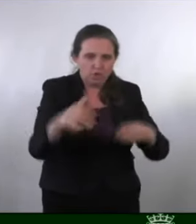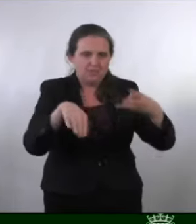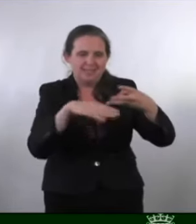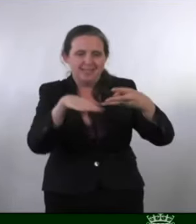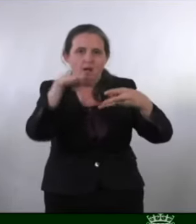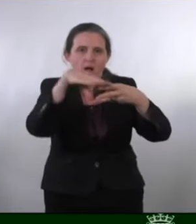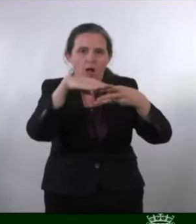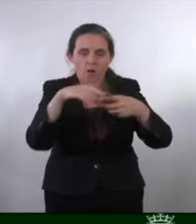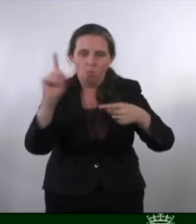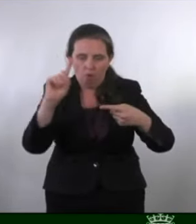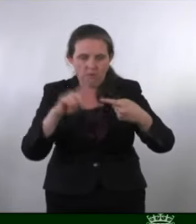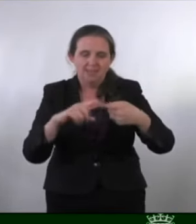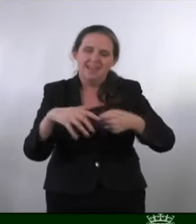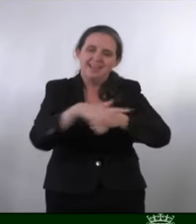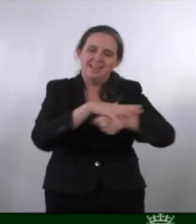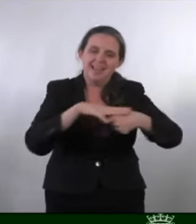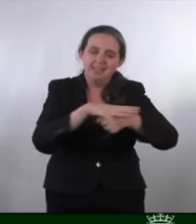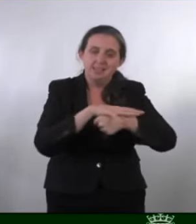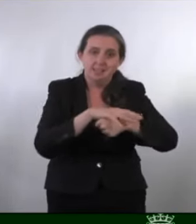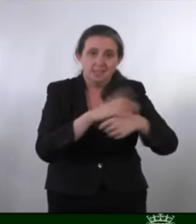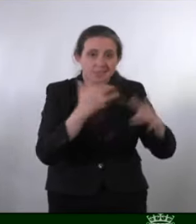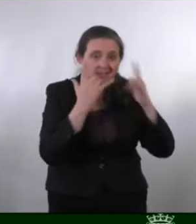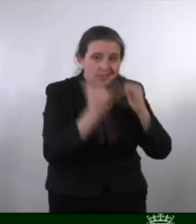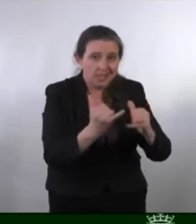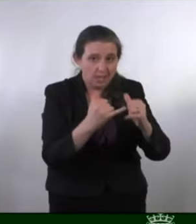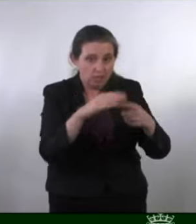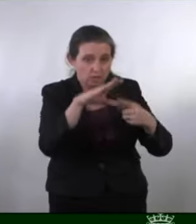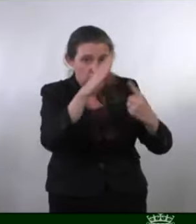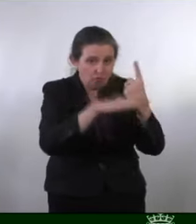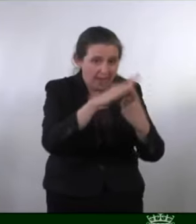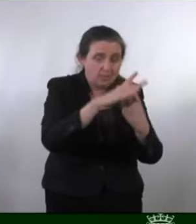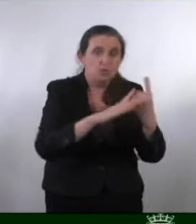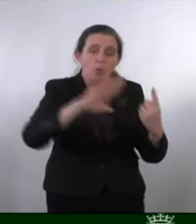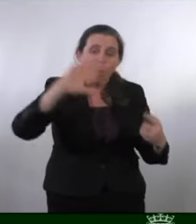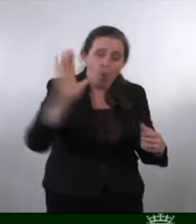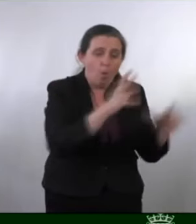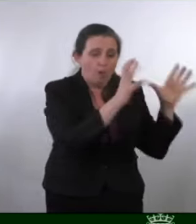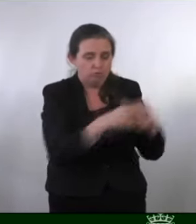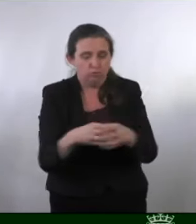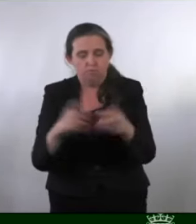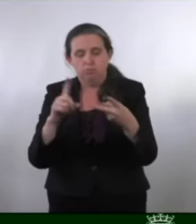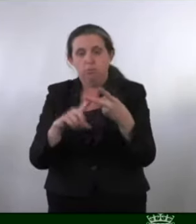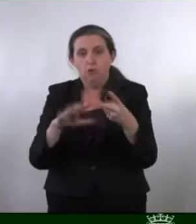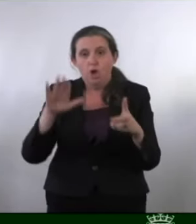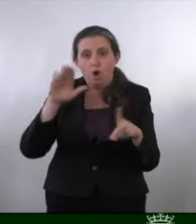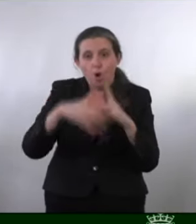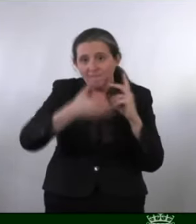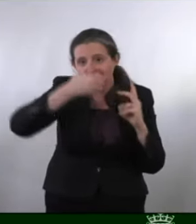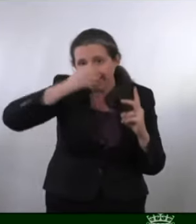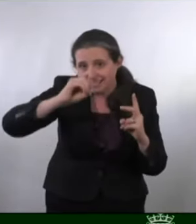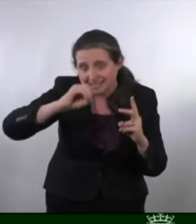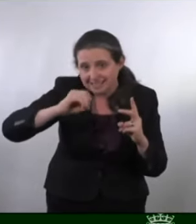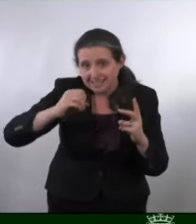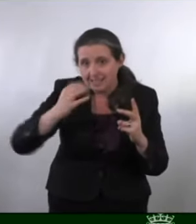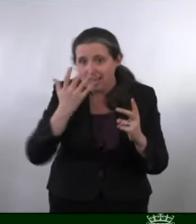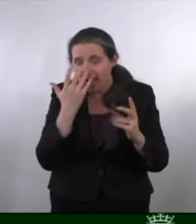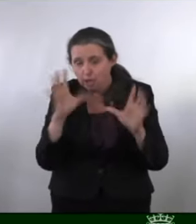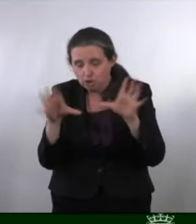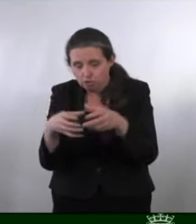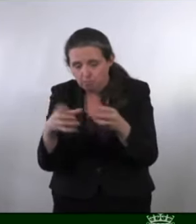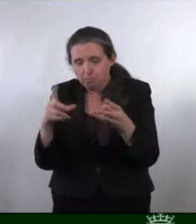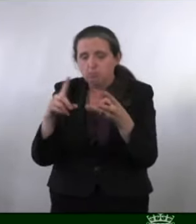detection rates in all groups, case detection rates in the over 60s, the rate at which cases are rising or